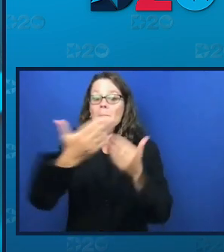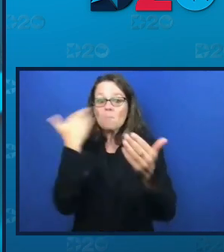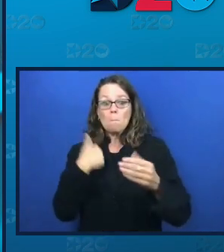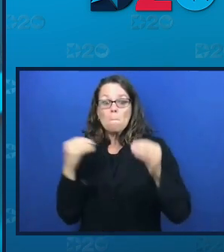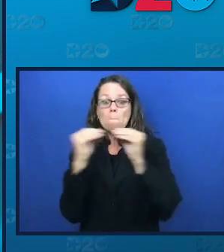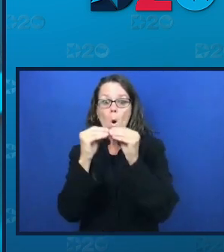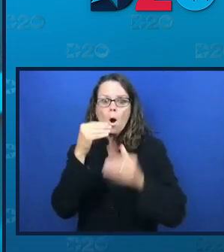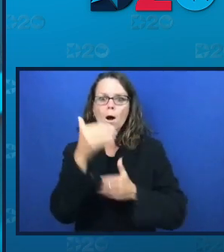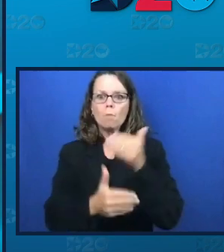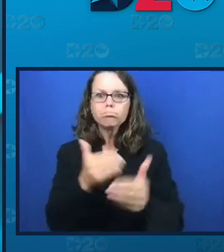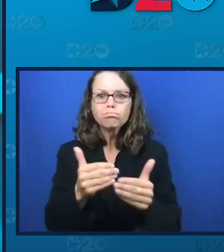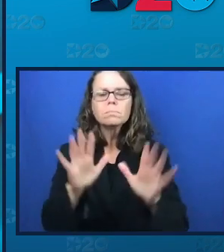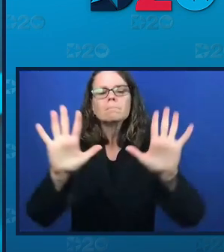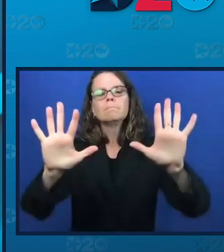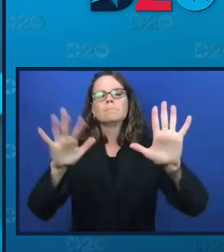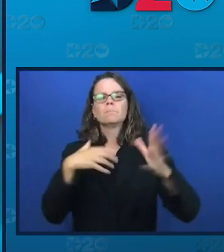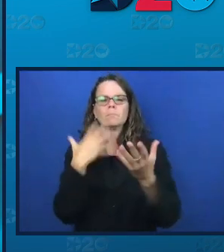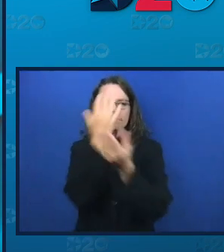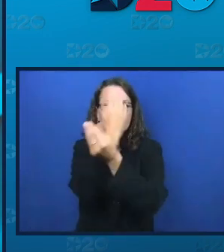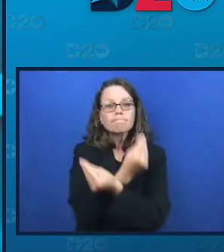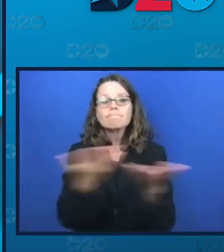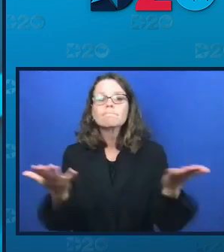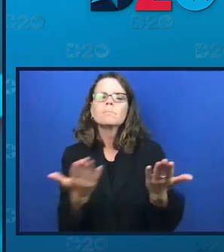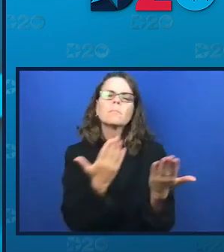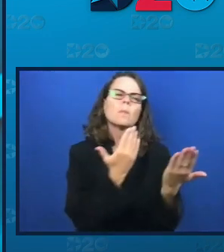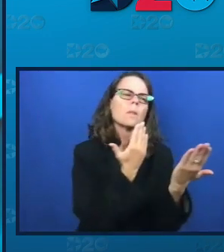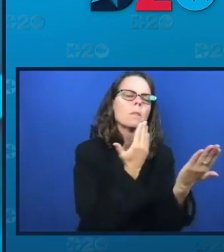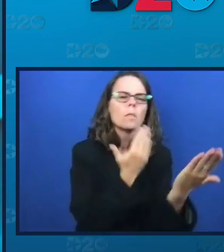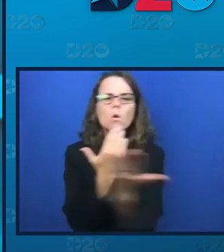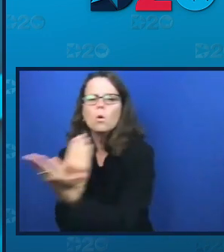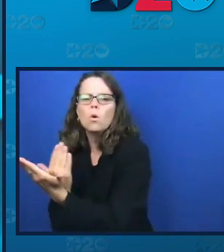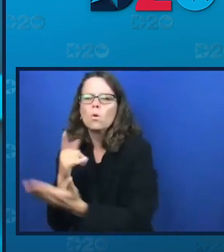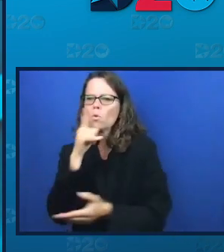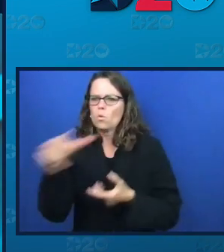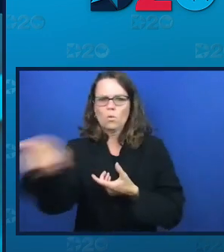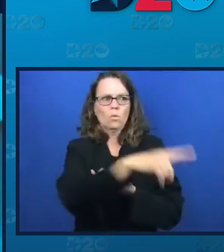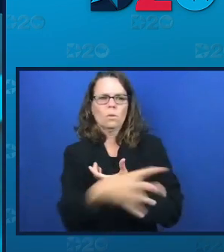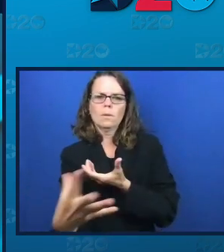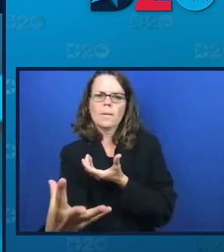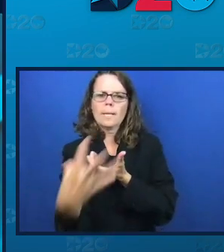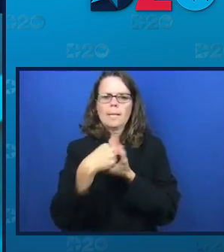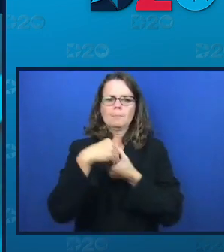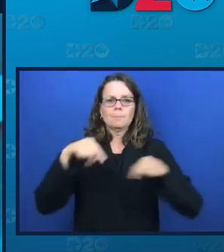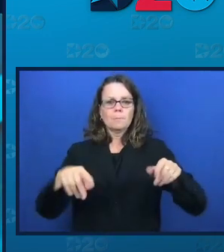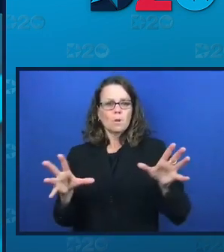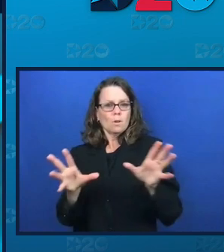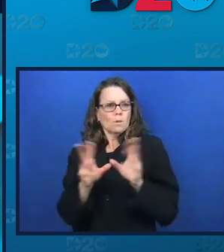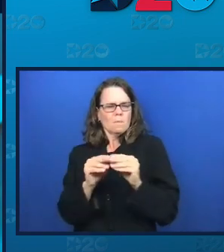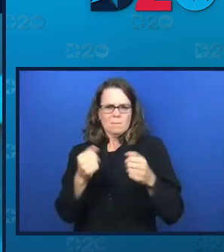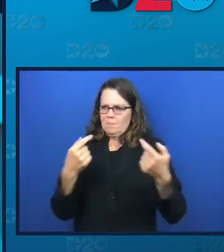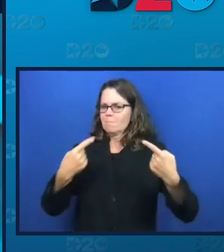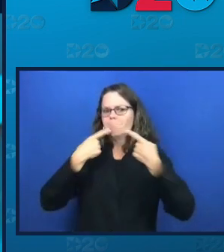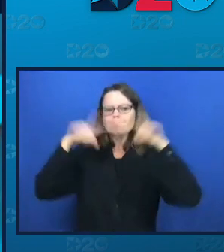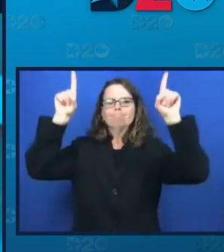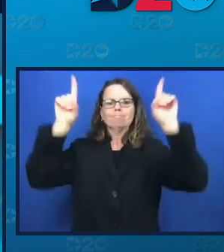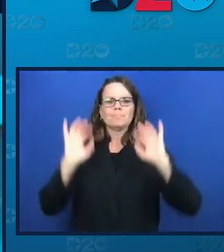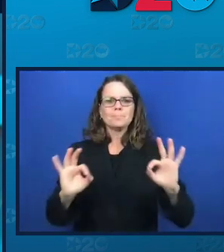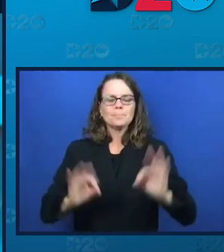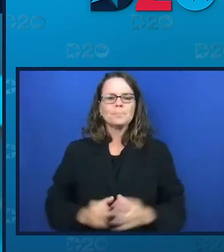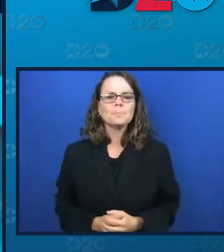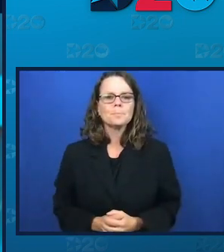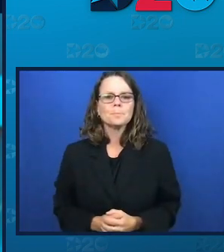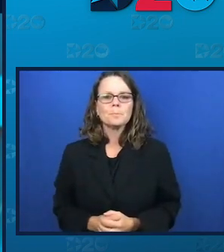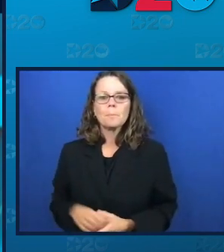party staff and our production team. Next week, it will be the Republican Party's turn to hold their convention. On behalf of their speakers and